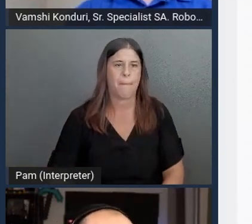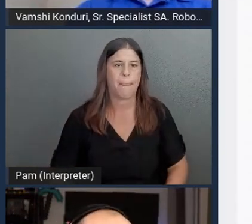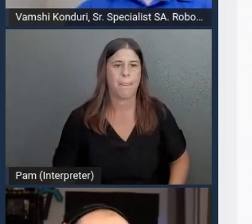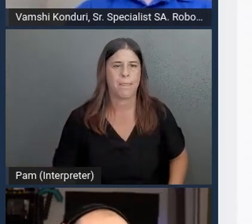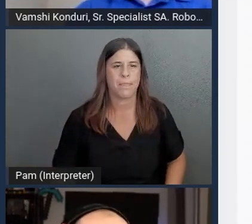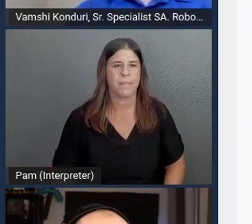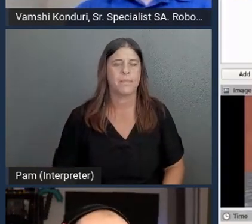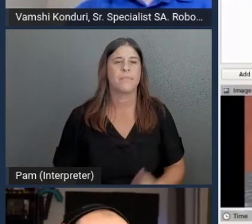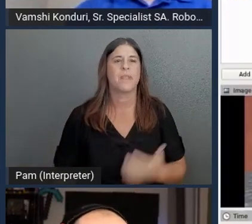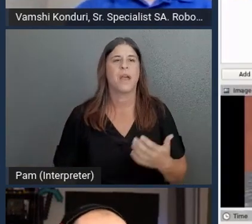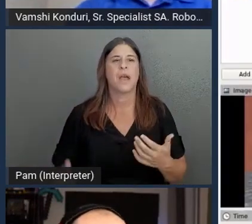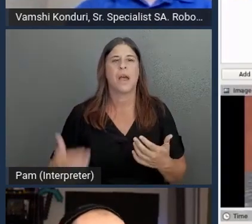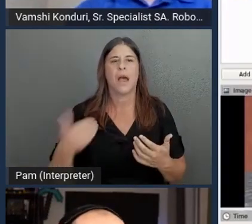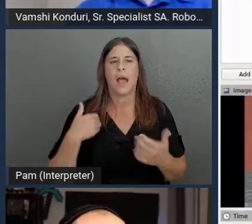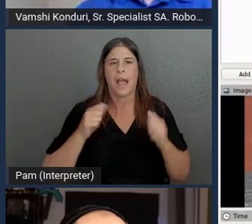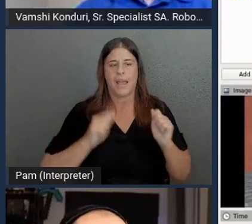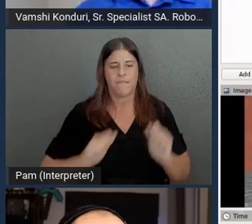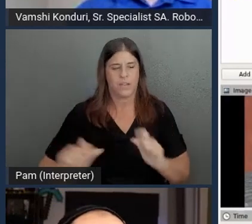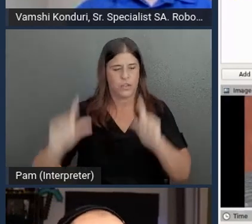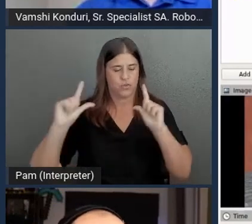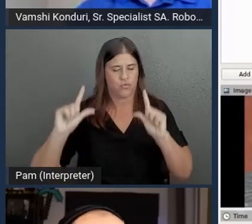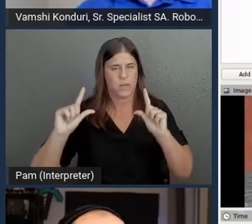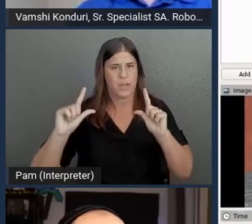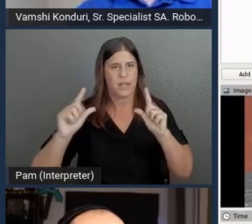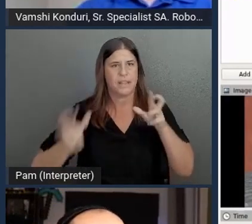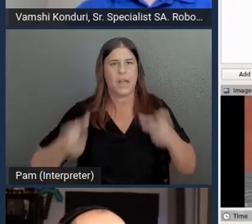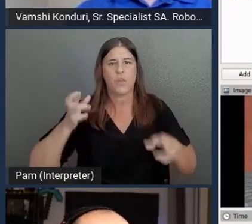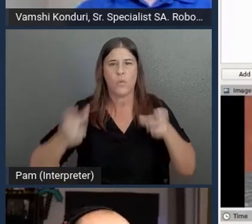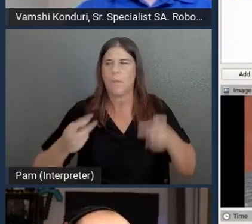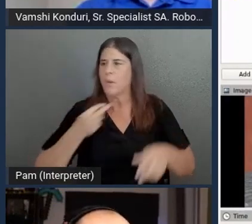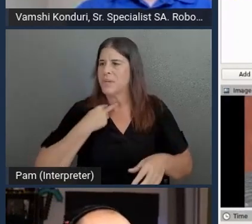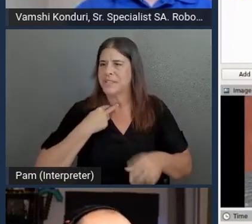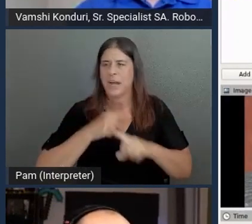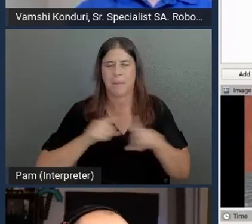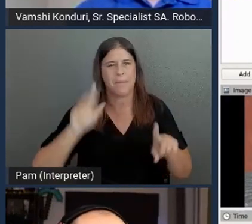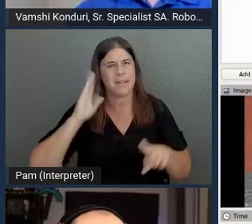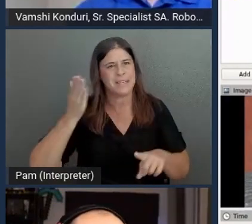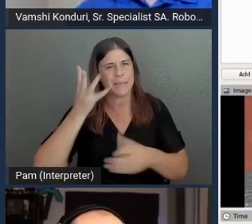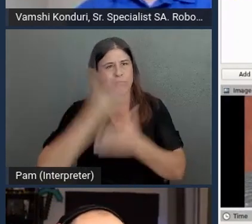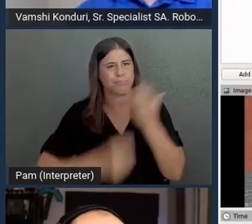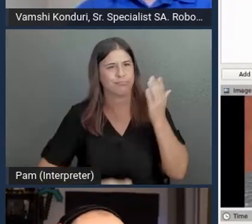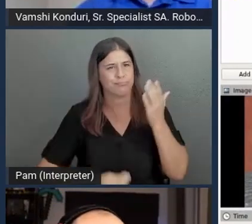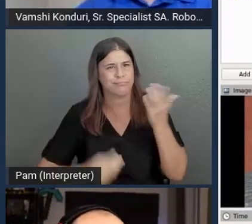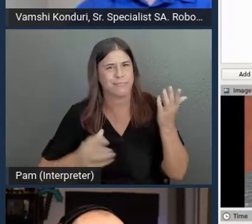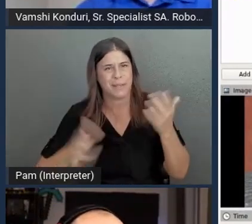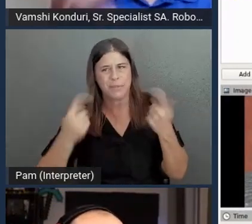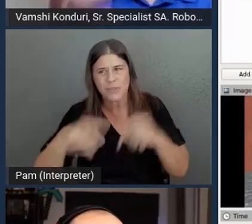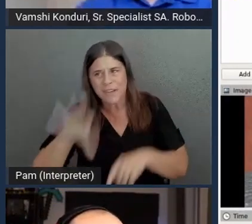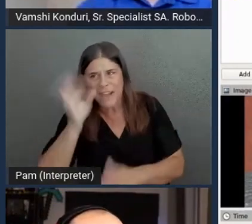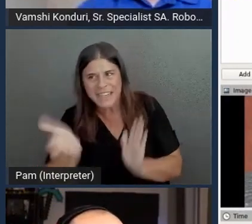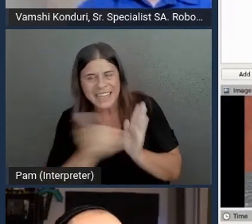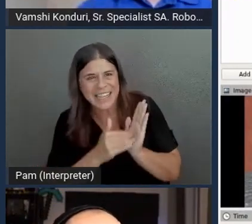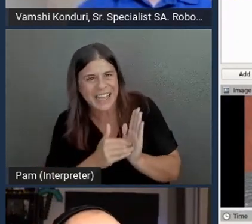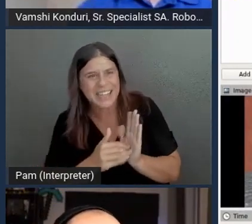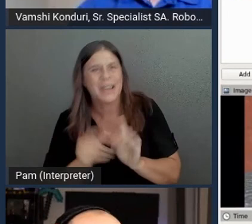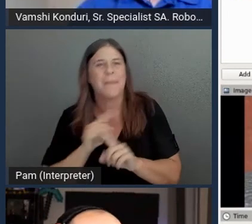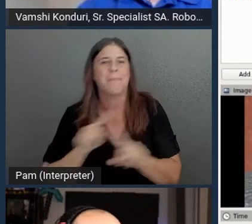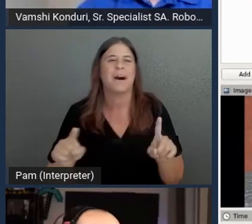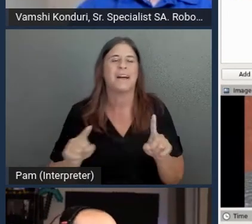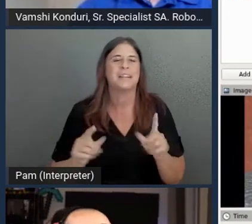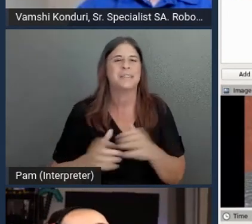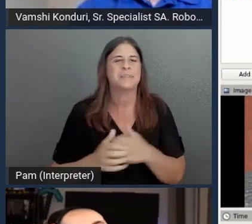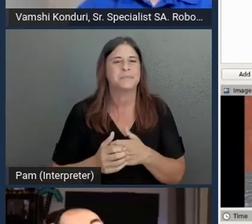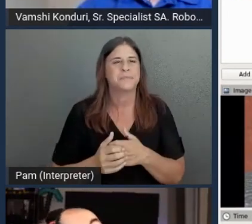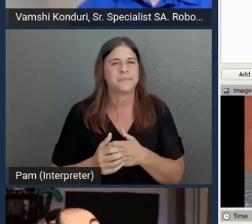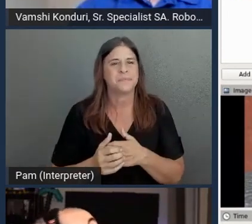I just had that screen where the robot was nice and stuck, but it seems to have gone away. Let me try to find it again. But